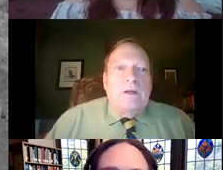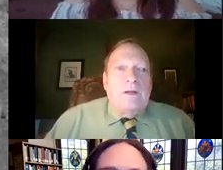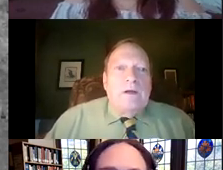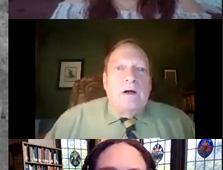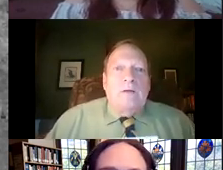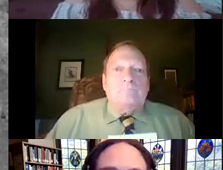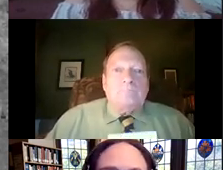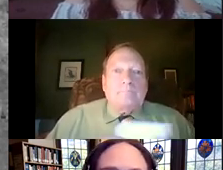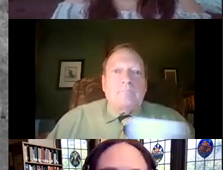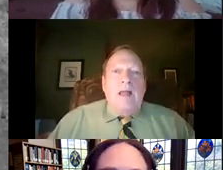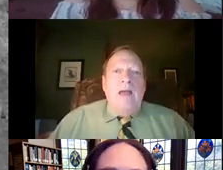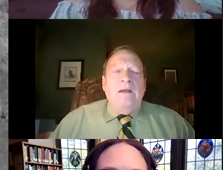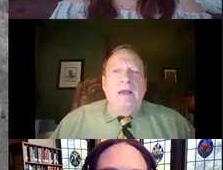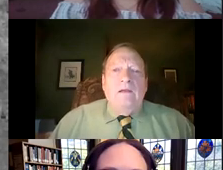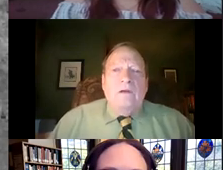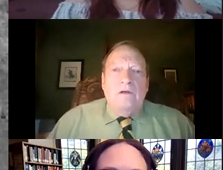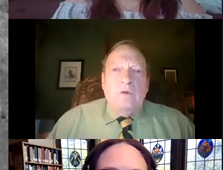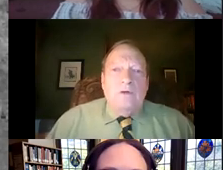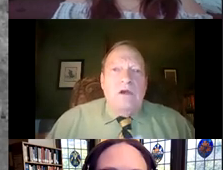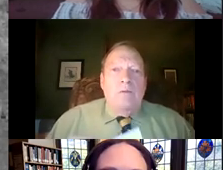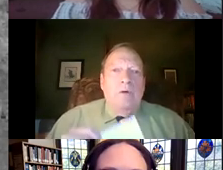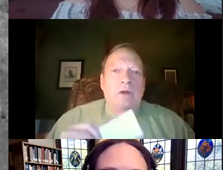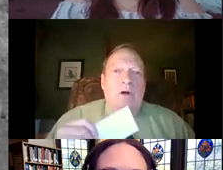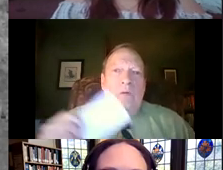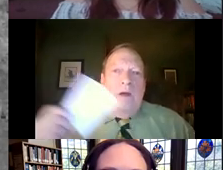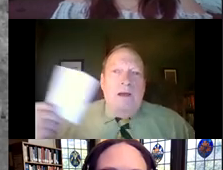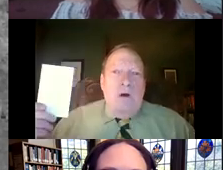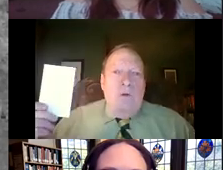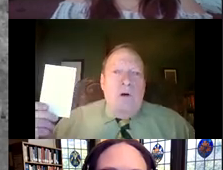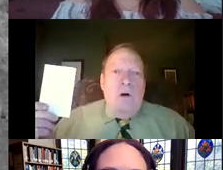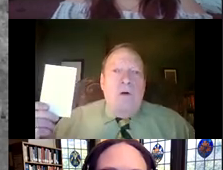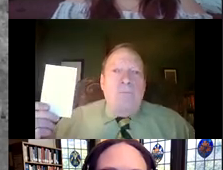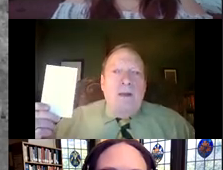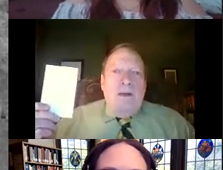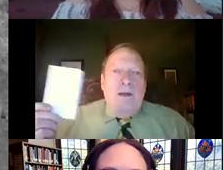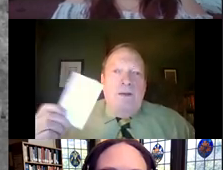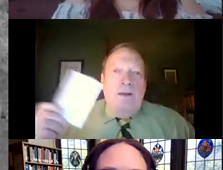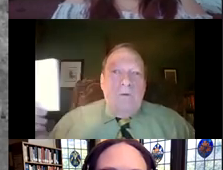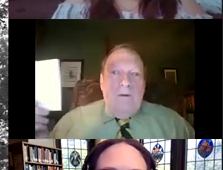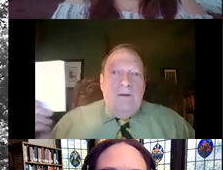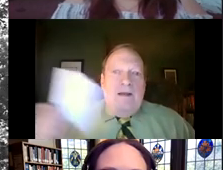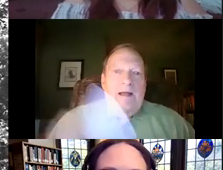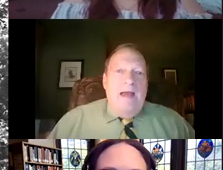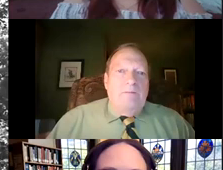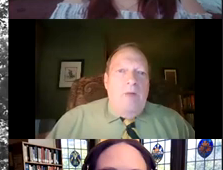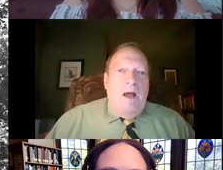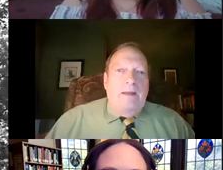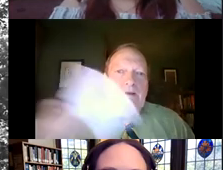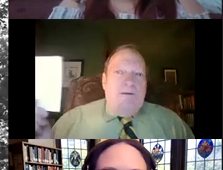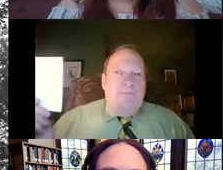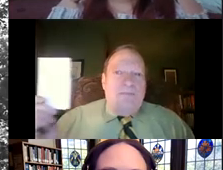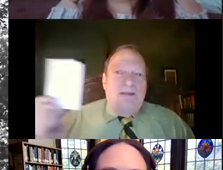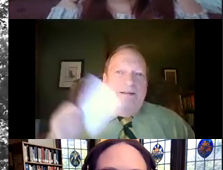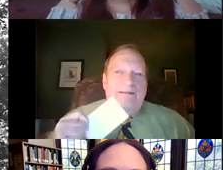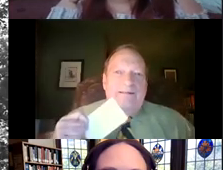Street and heading toward a ceremony at Hartwell Hall. And they were headed by